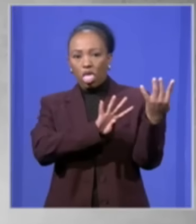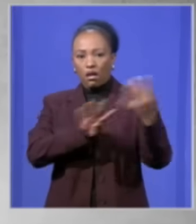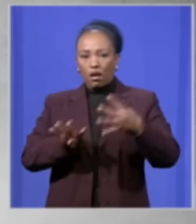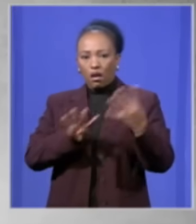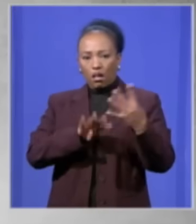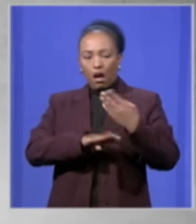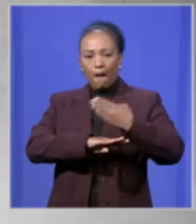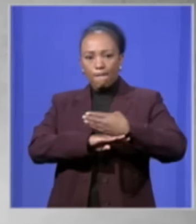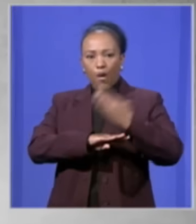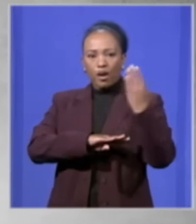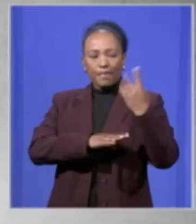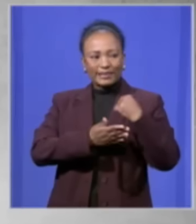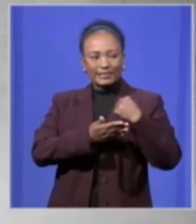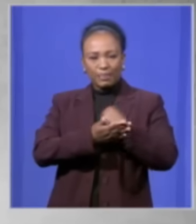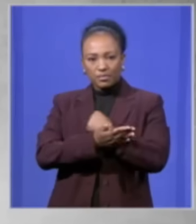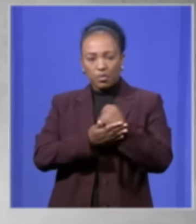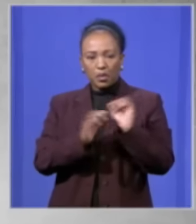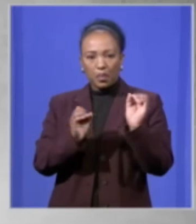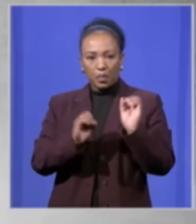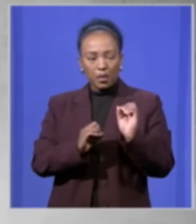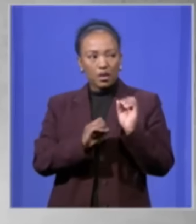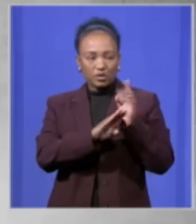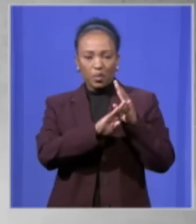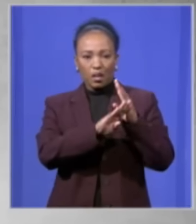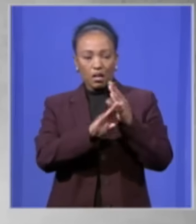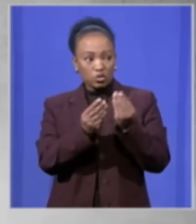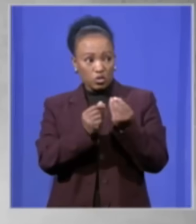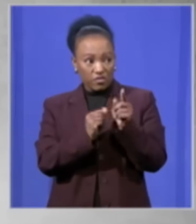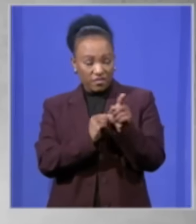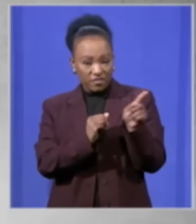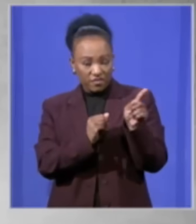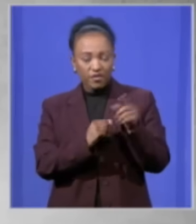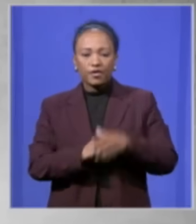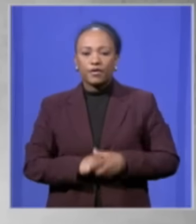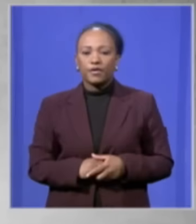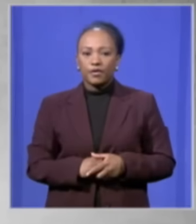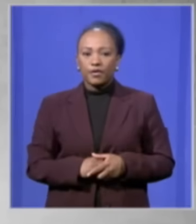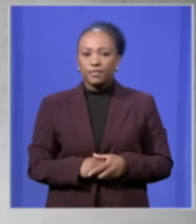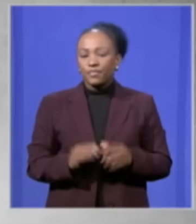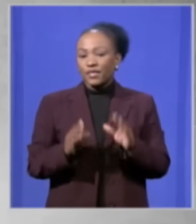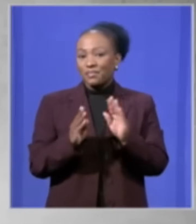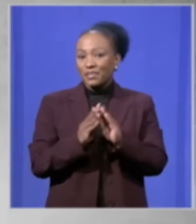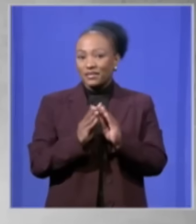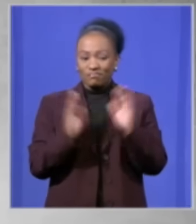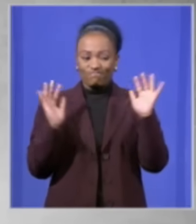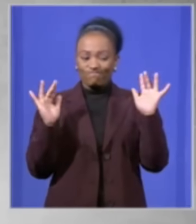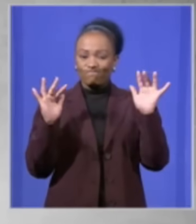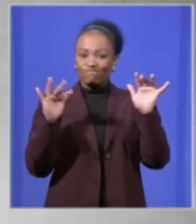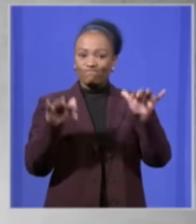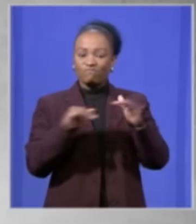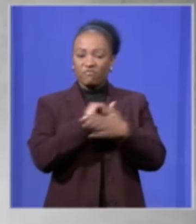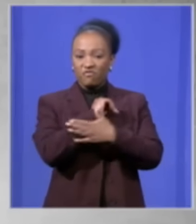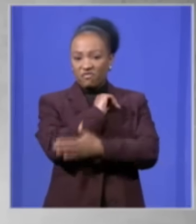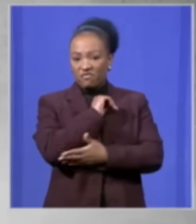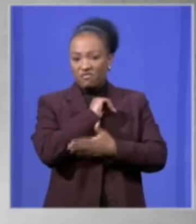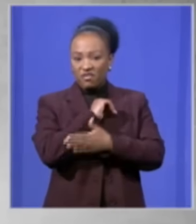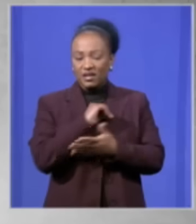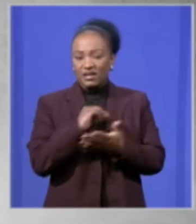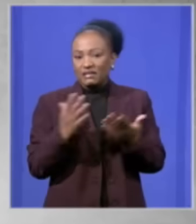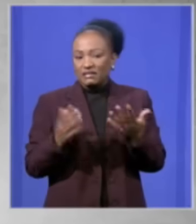le ditokomane tša maleba ke le tše fa gore poledišano ya bosetšhaba ye ya gore se tla go se fitlhelela le go gola naga ya gešo Afrika Borwa ka